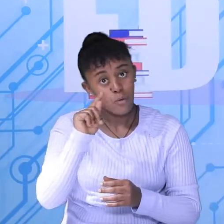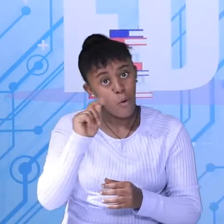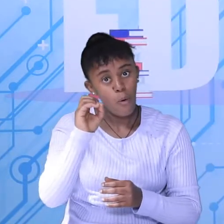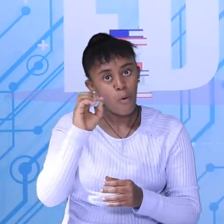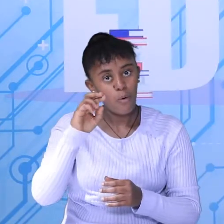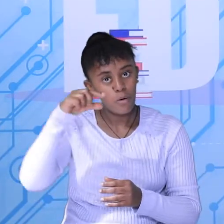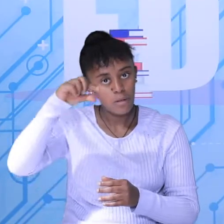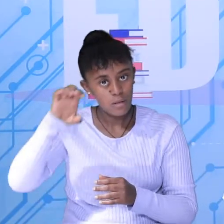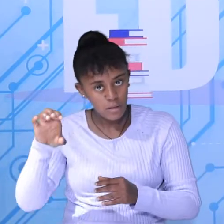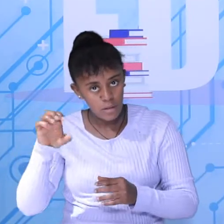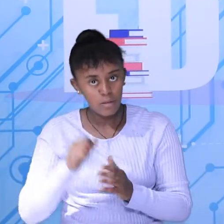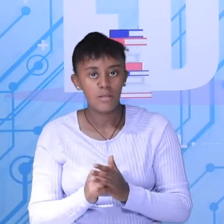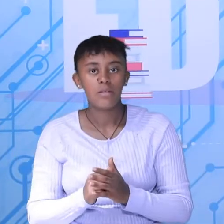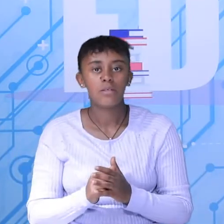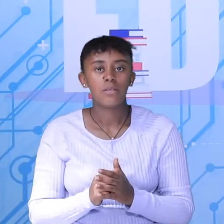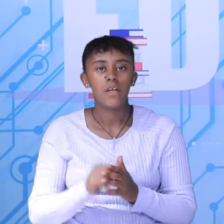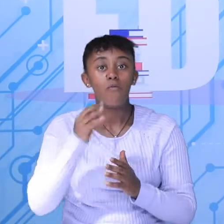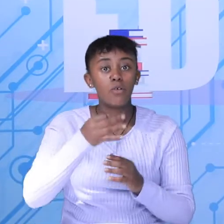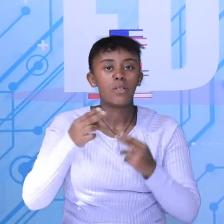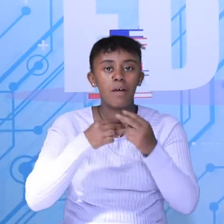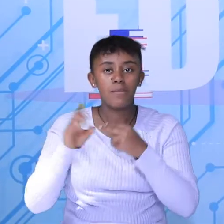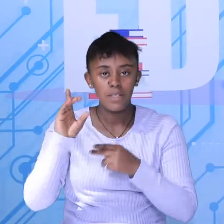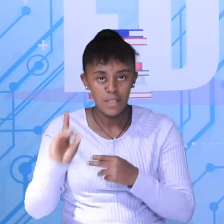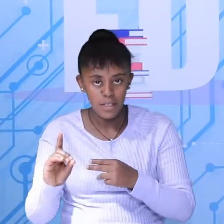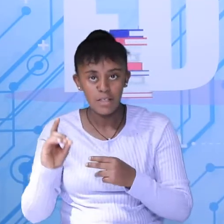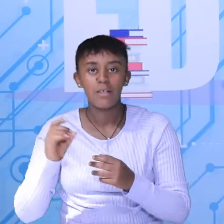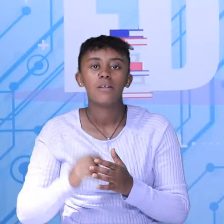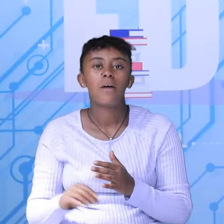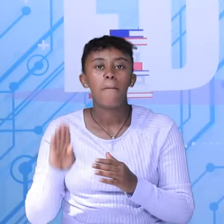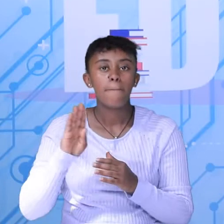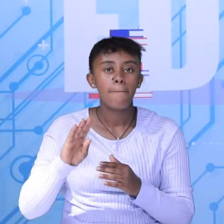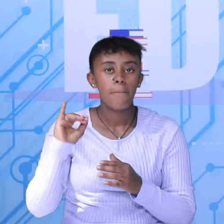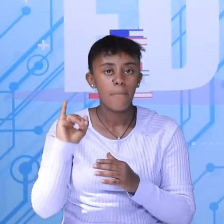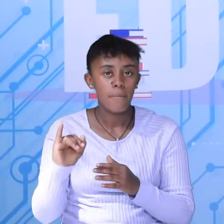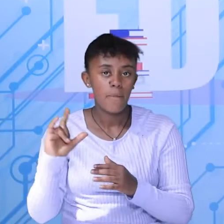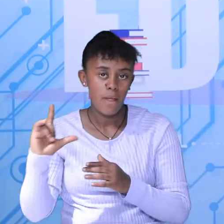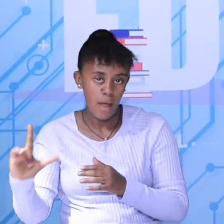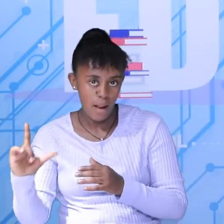Therefore, the torque tau is force times D. The force F is B-I-L.